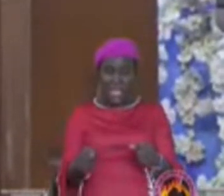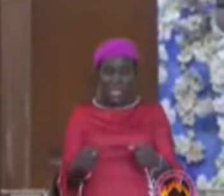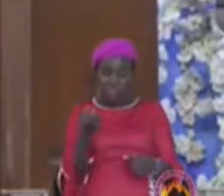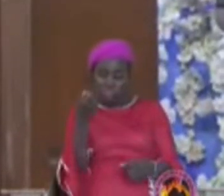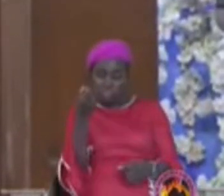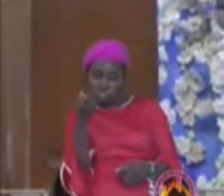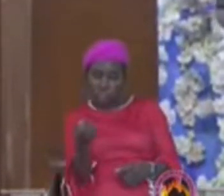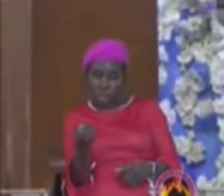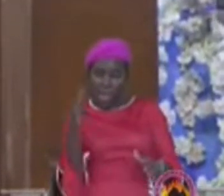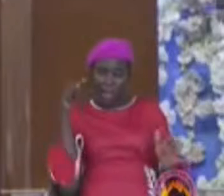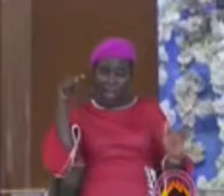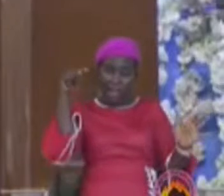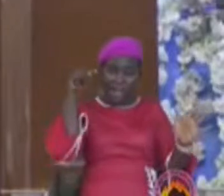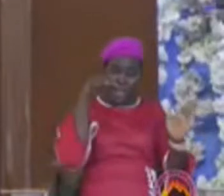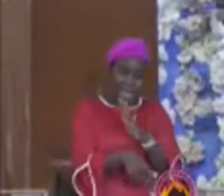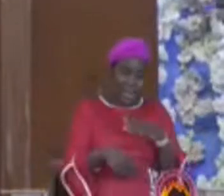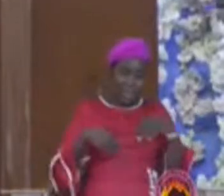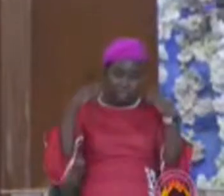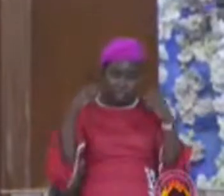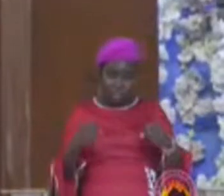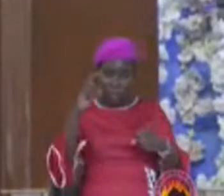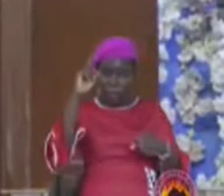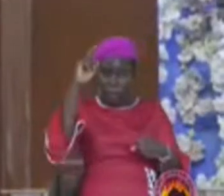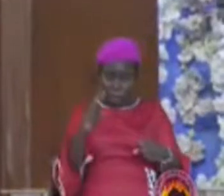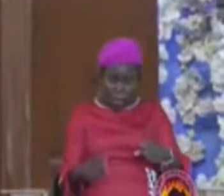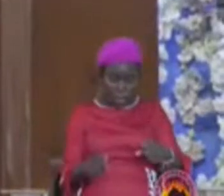must bow.